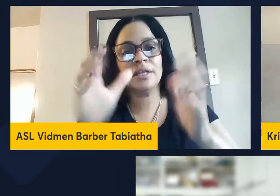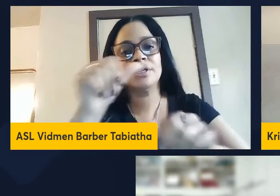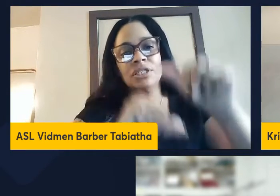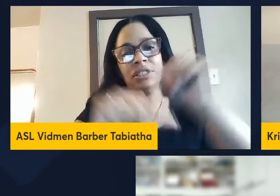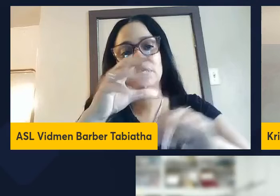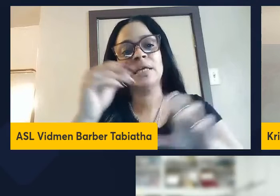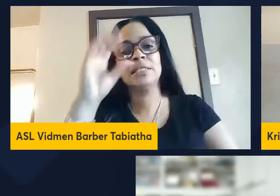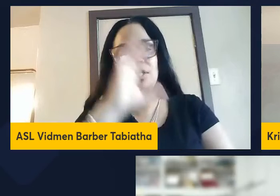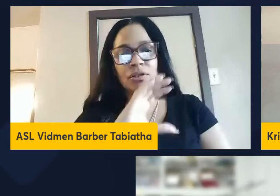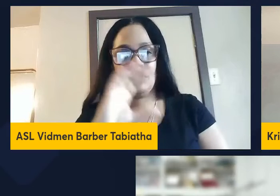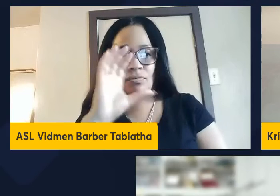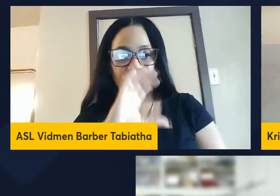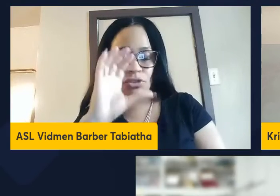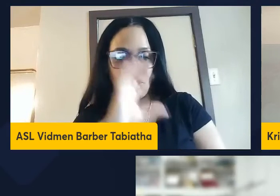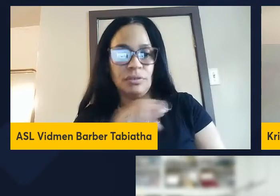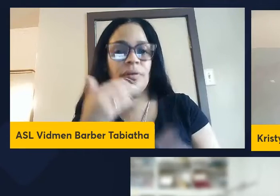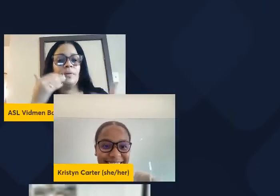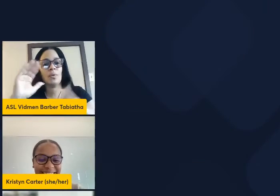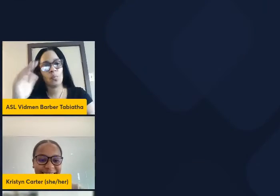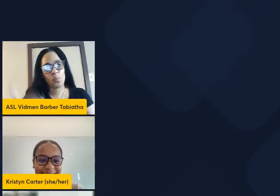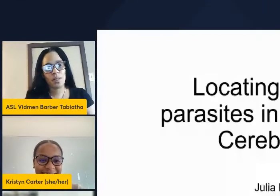research. Welcome, Julia.